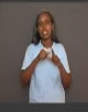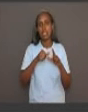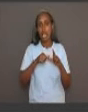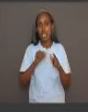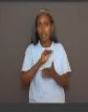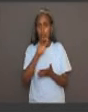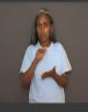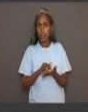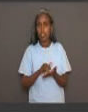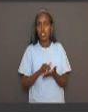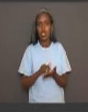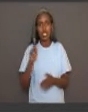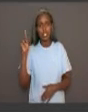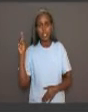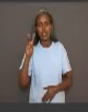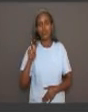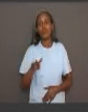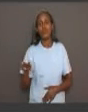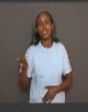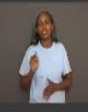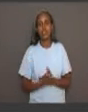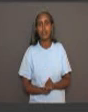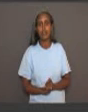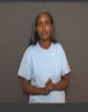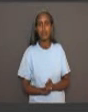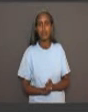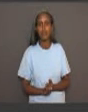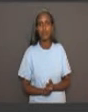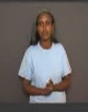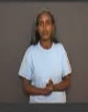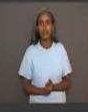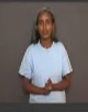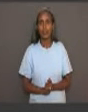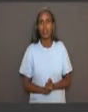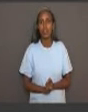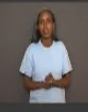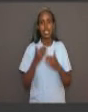Let us find the angle between these two vectors.